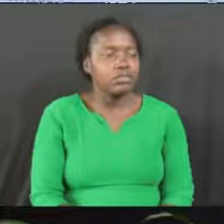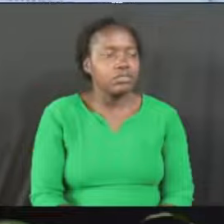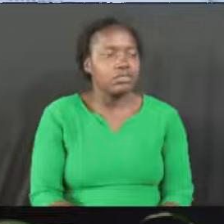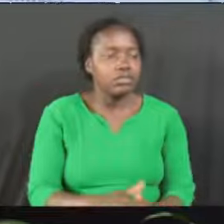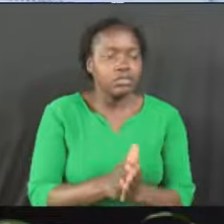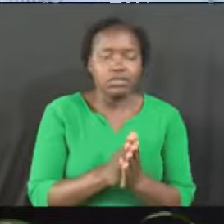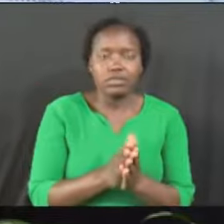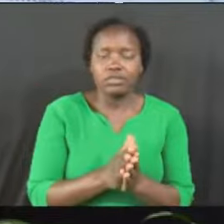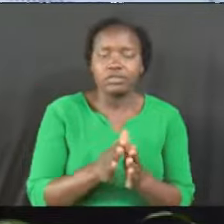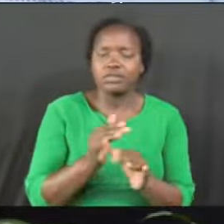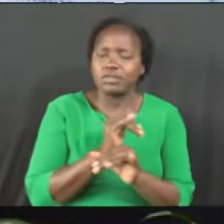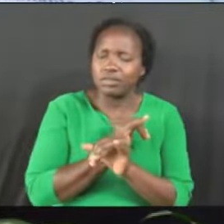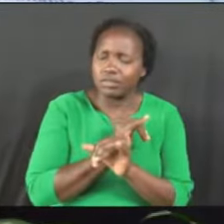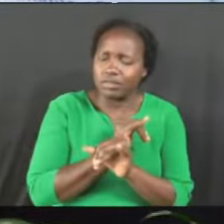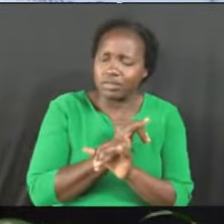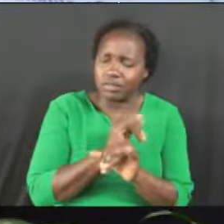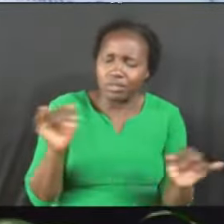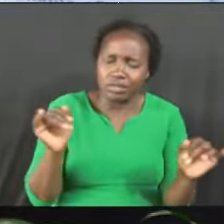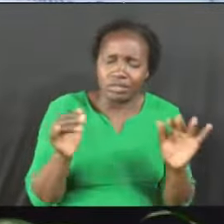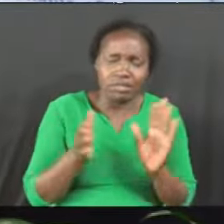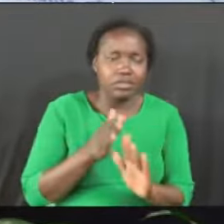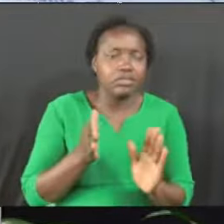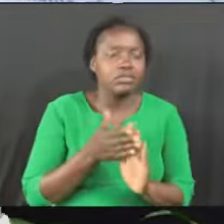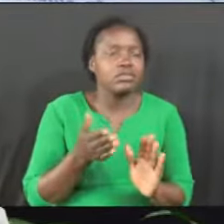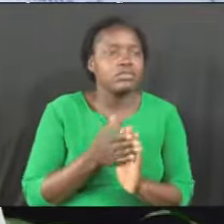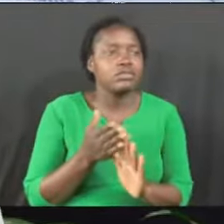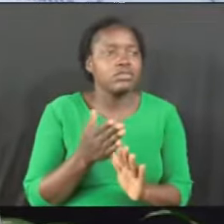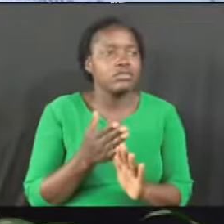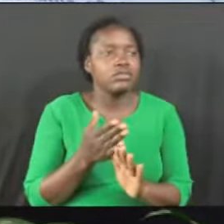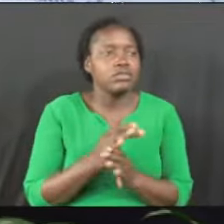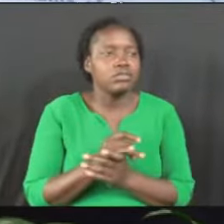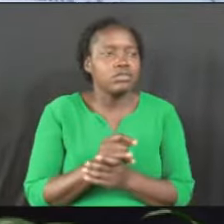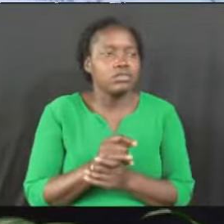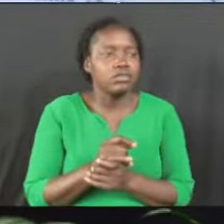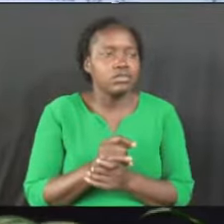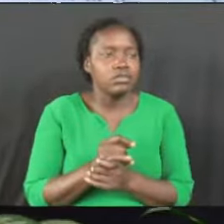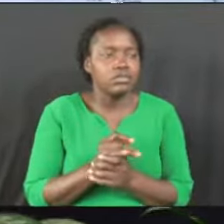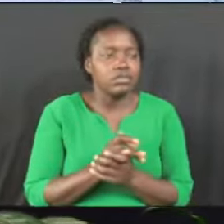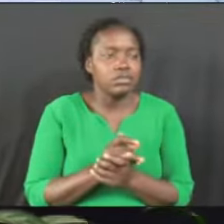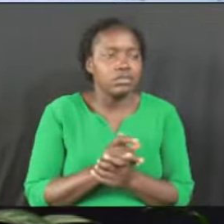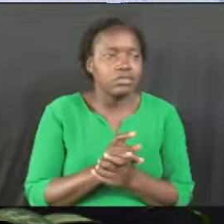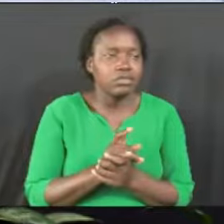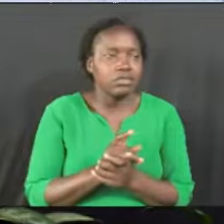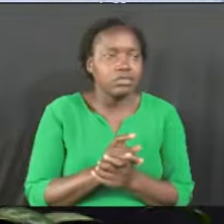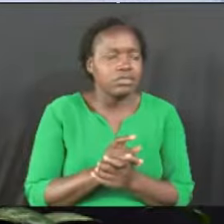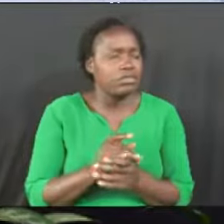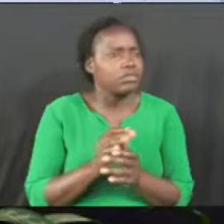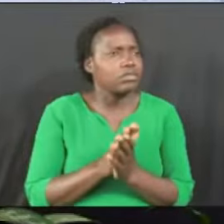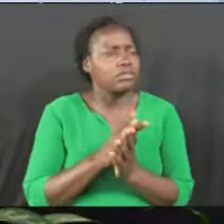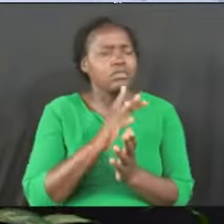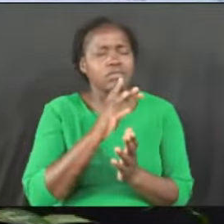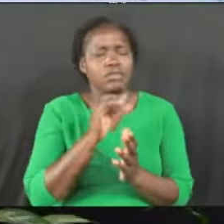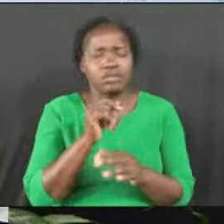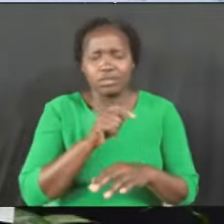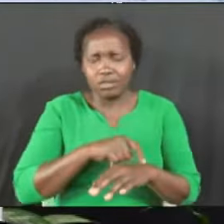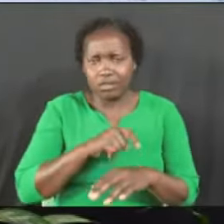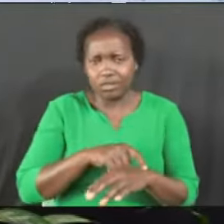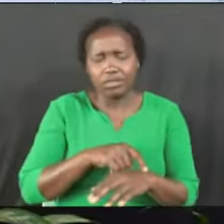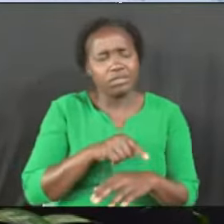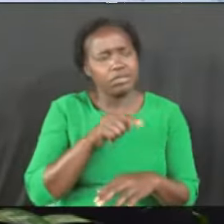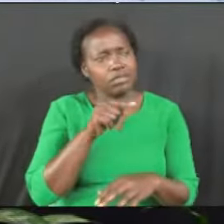pure eloquence flows out of his mouth. He was silver-tongued, what we would